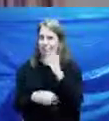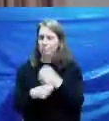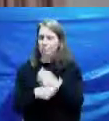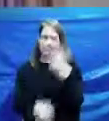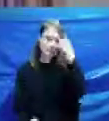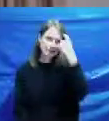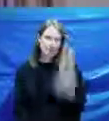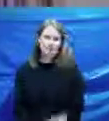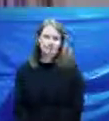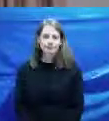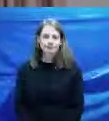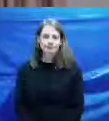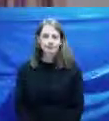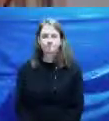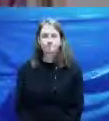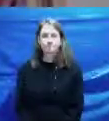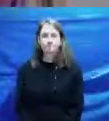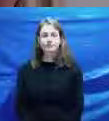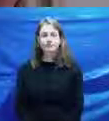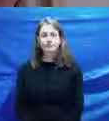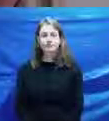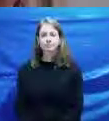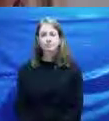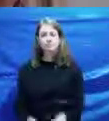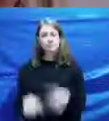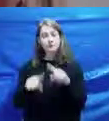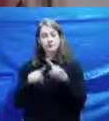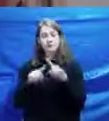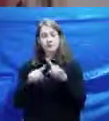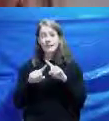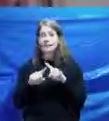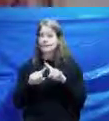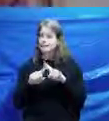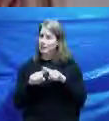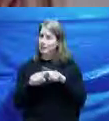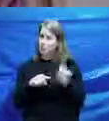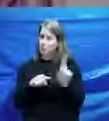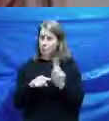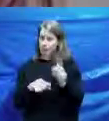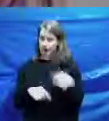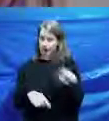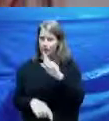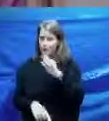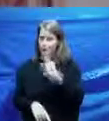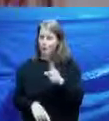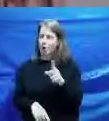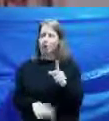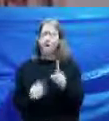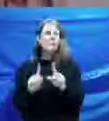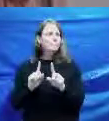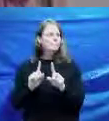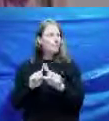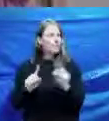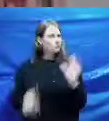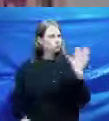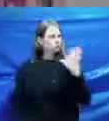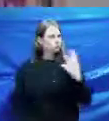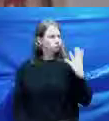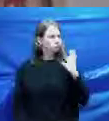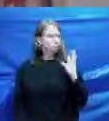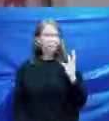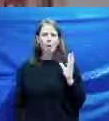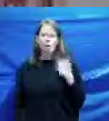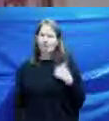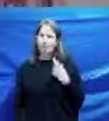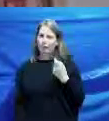where you are in, you know, math education, we've had this kind of false choice between, do we want kids to have their math facts